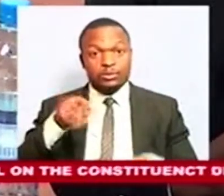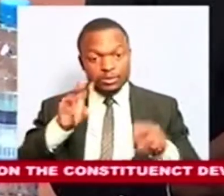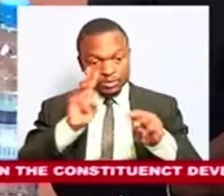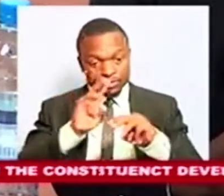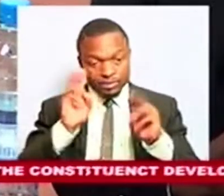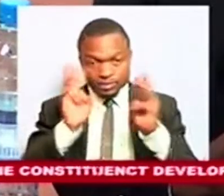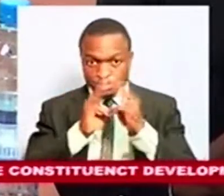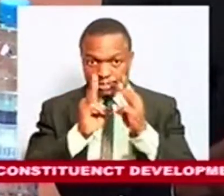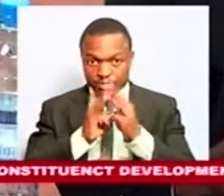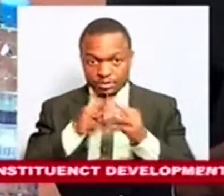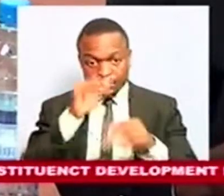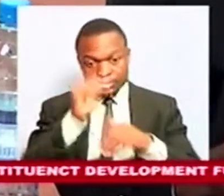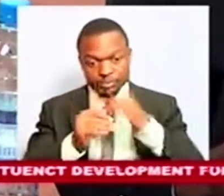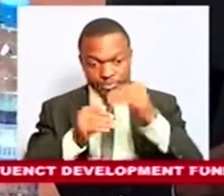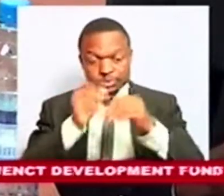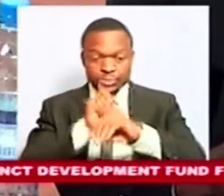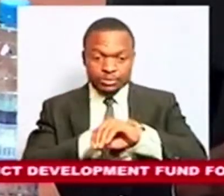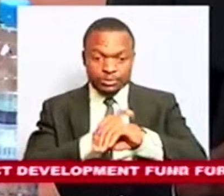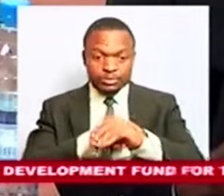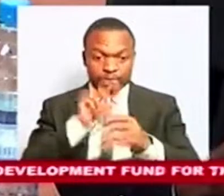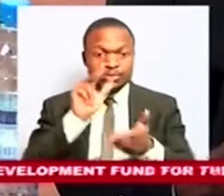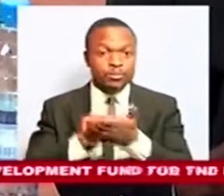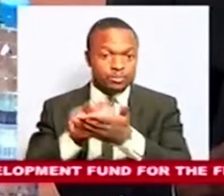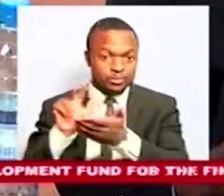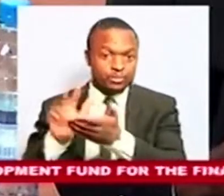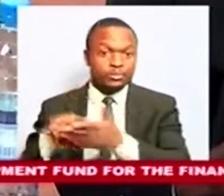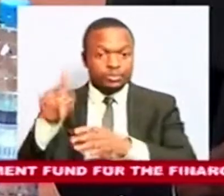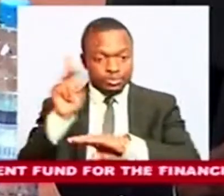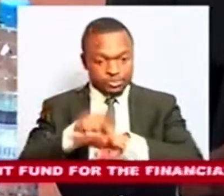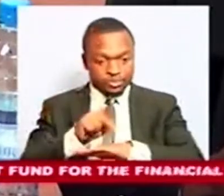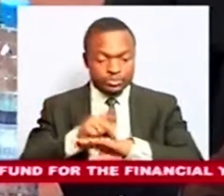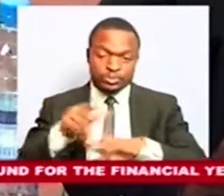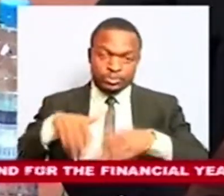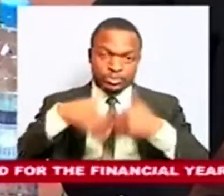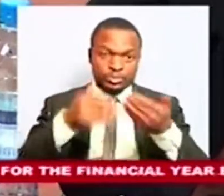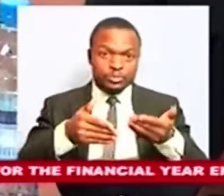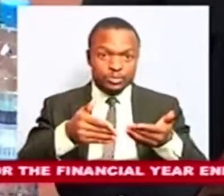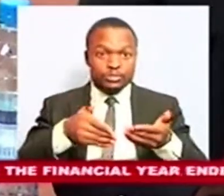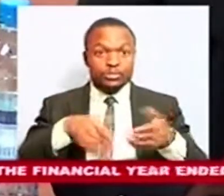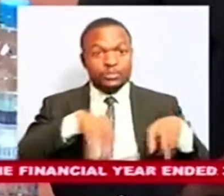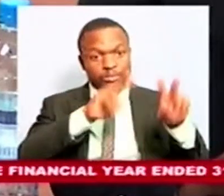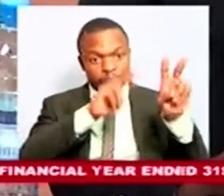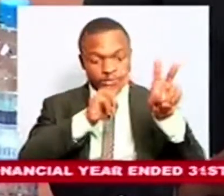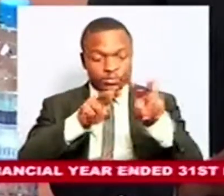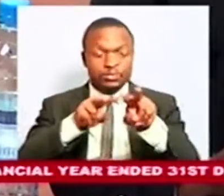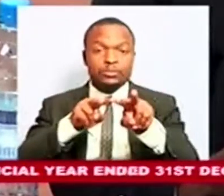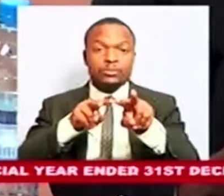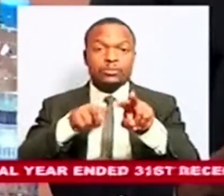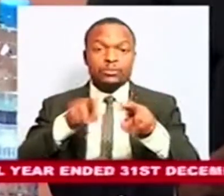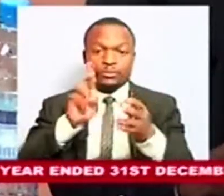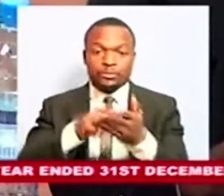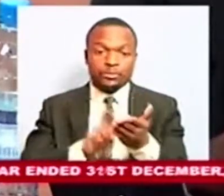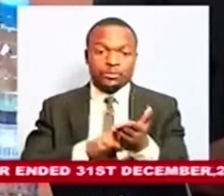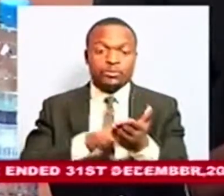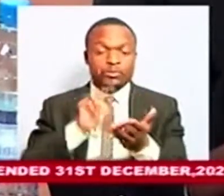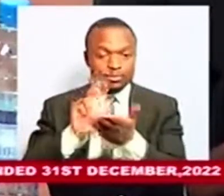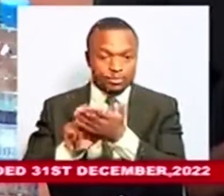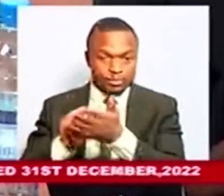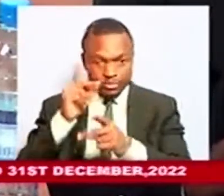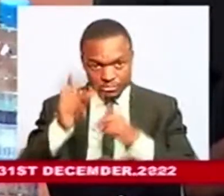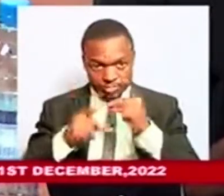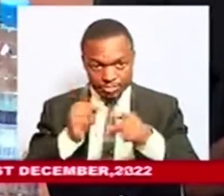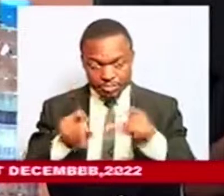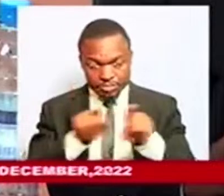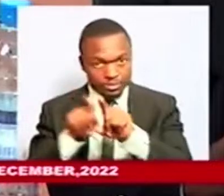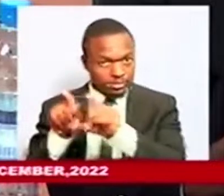many stages and timeframes of project submissions, the technical appraisal, field appraisal, and approval processes as well. As